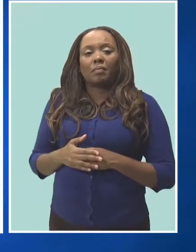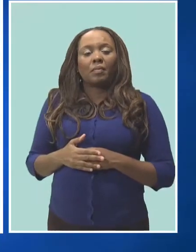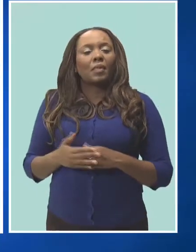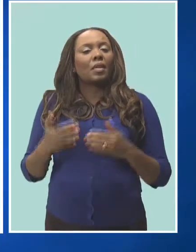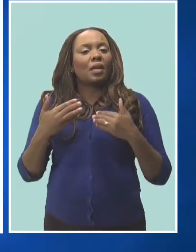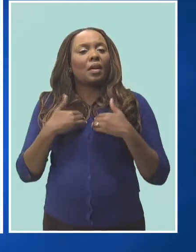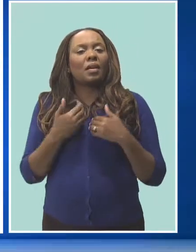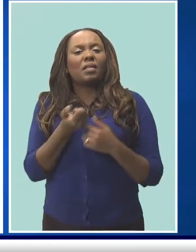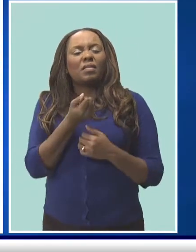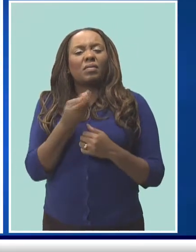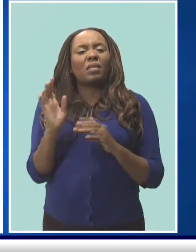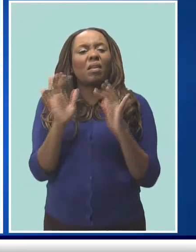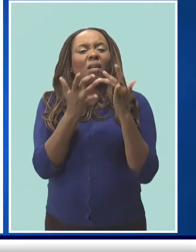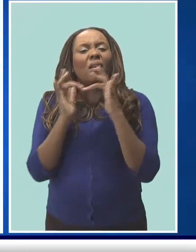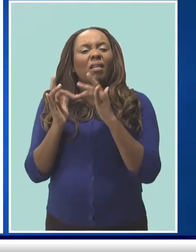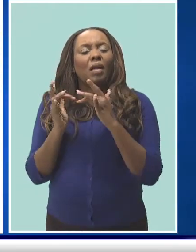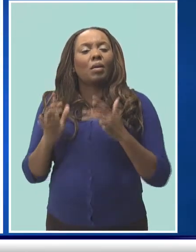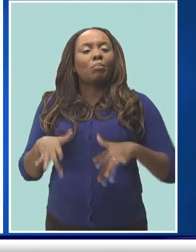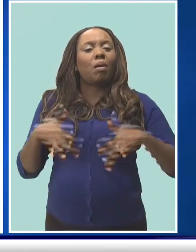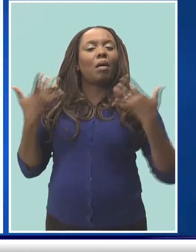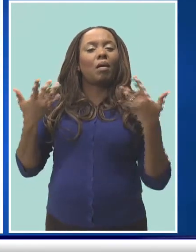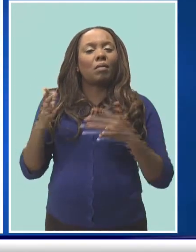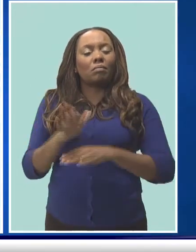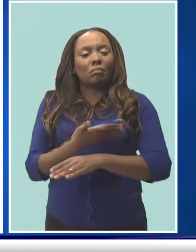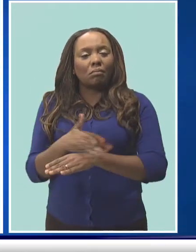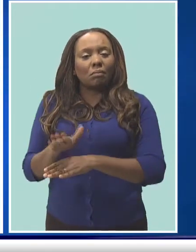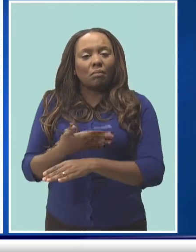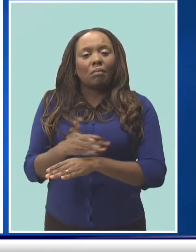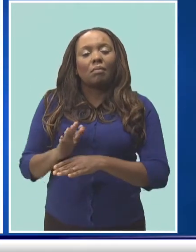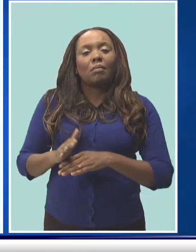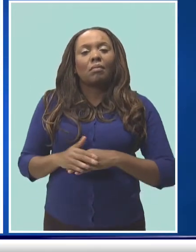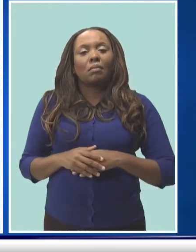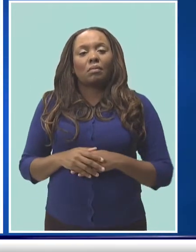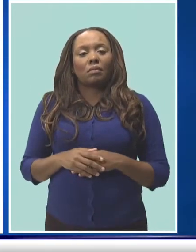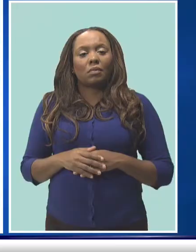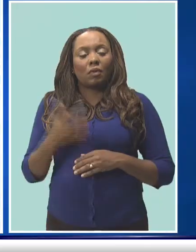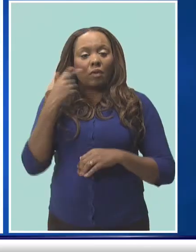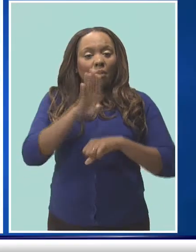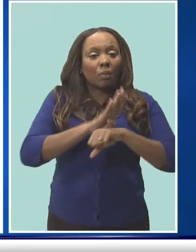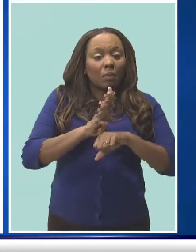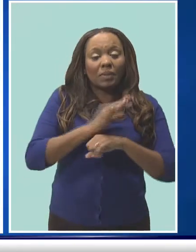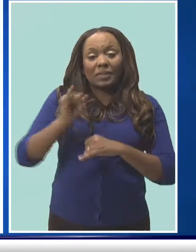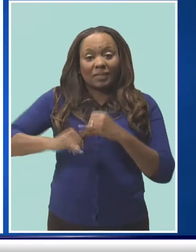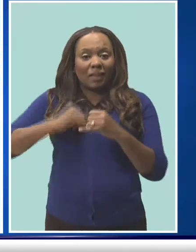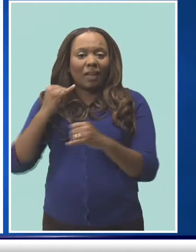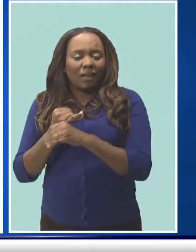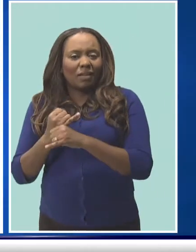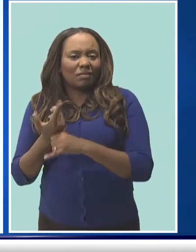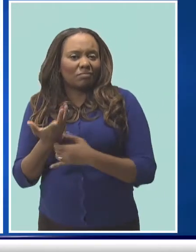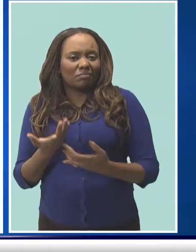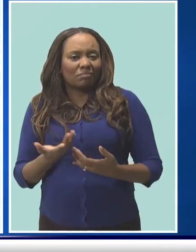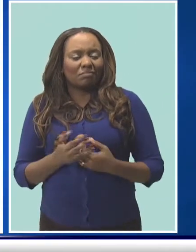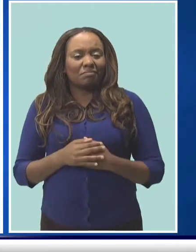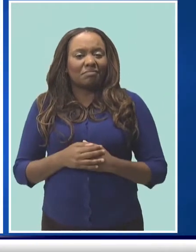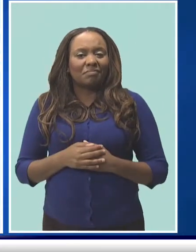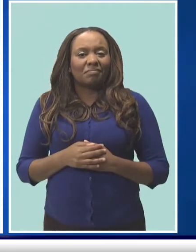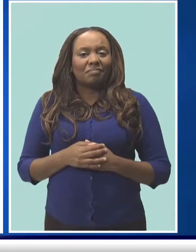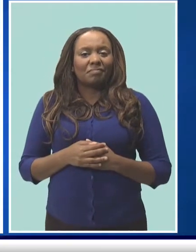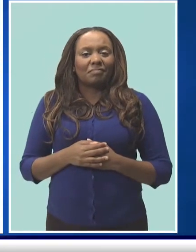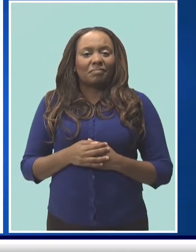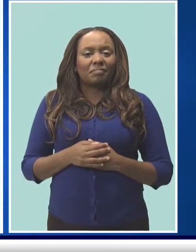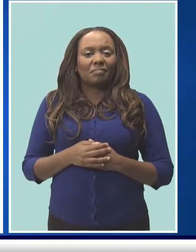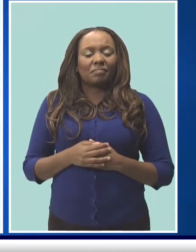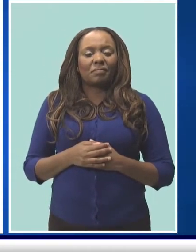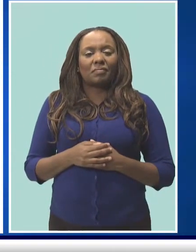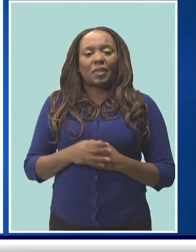events locally and for locally and internationally. I did